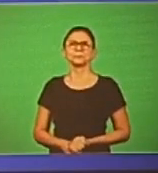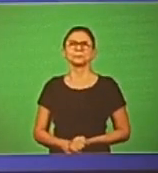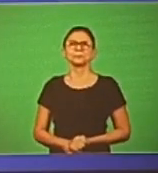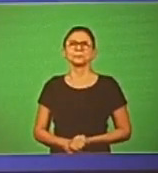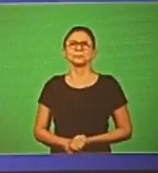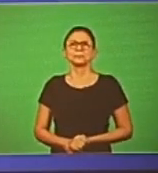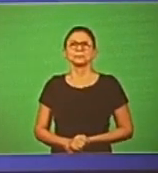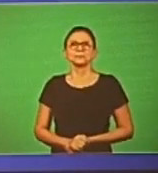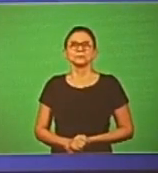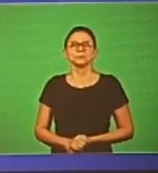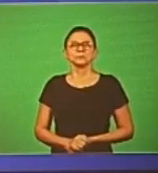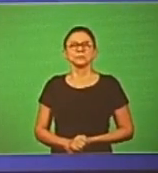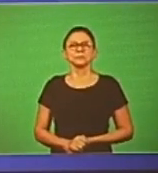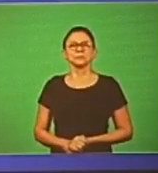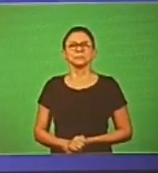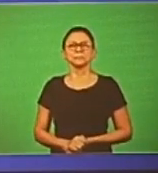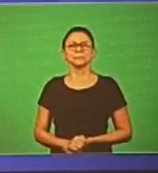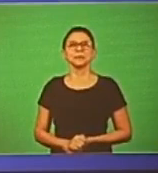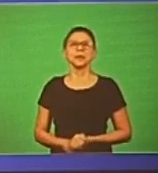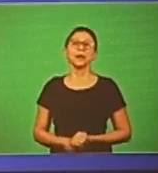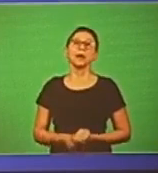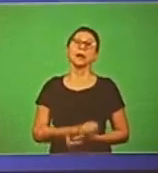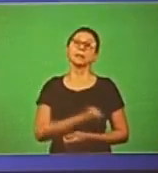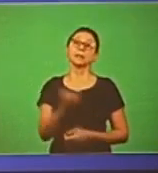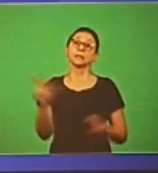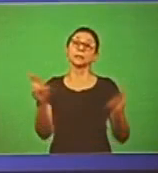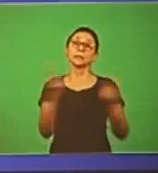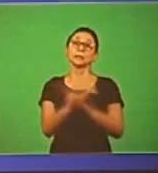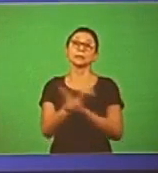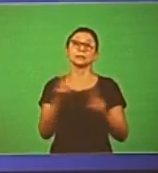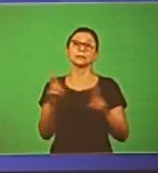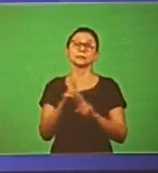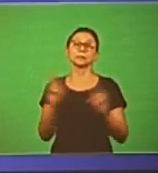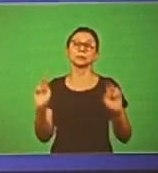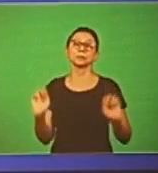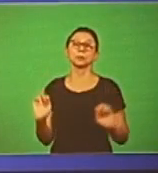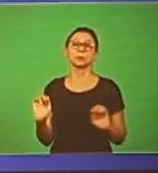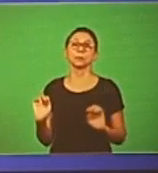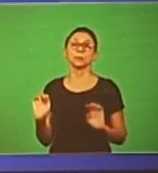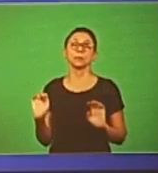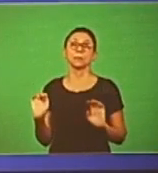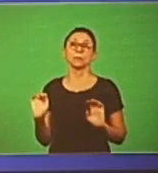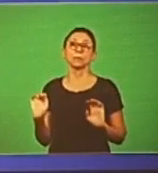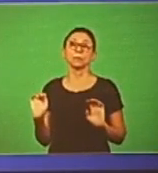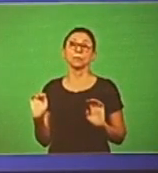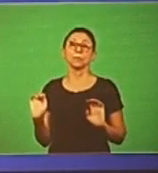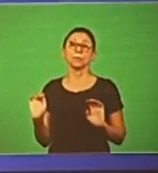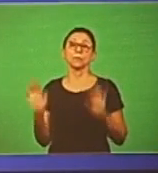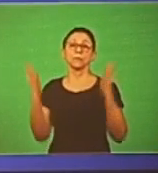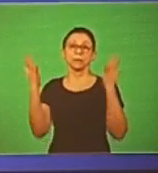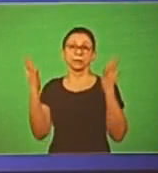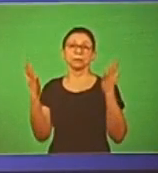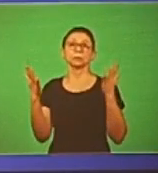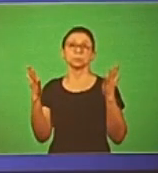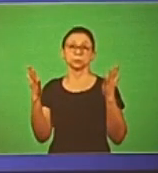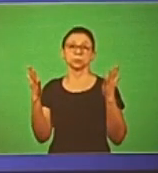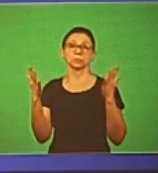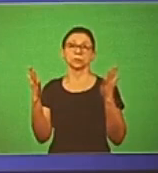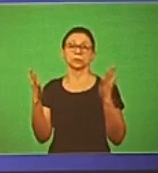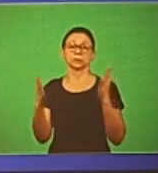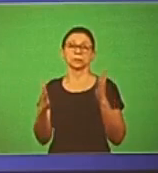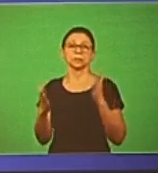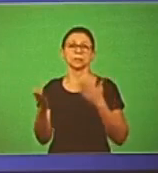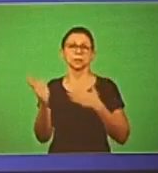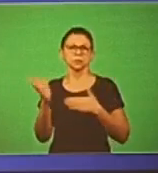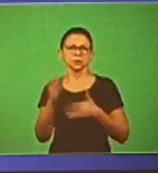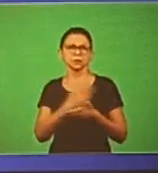on this country. And I also want to inform the brethren that with regards to the world event that is being prepared,